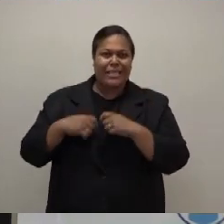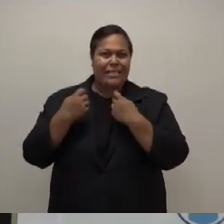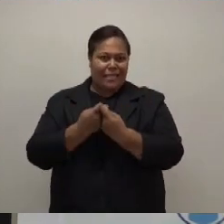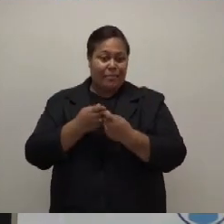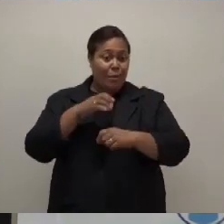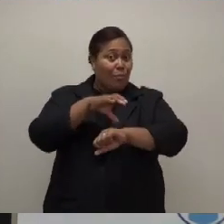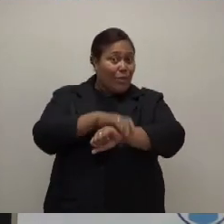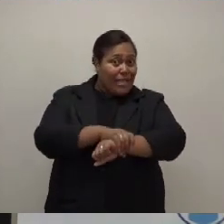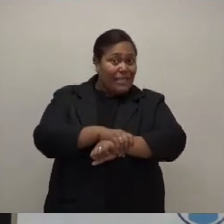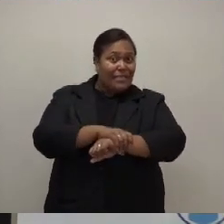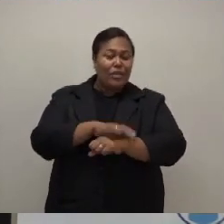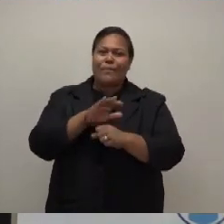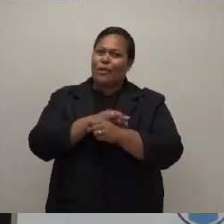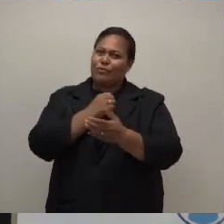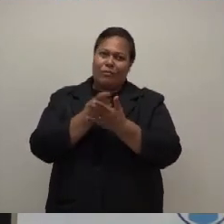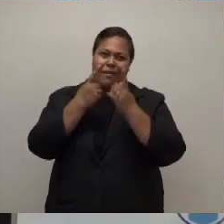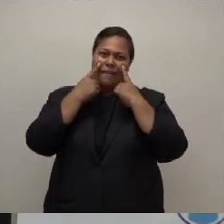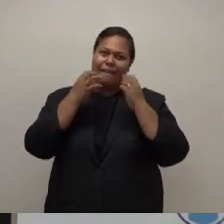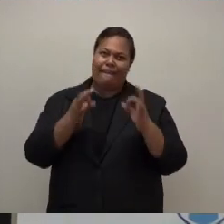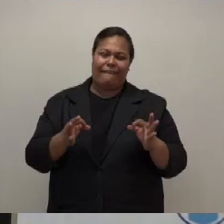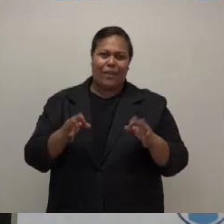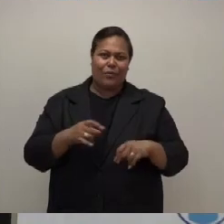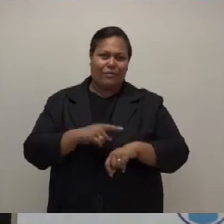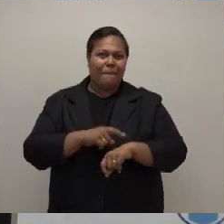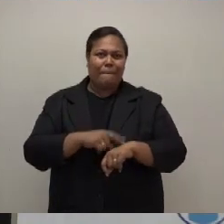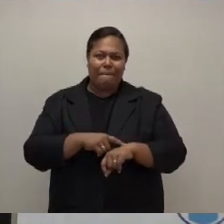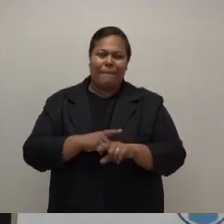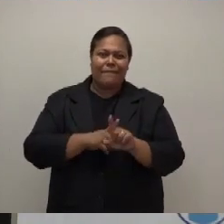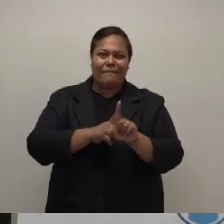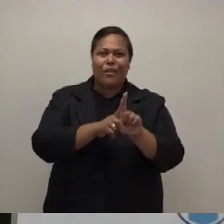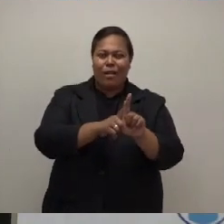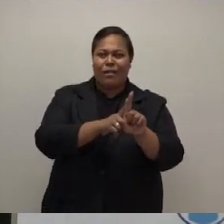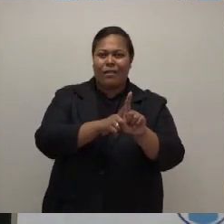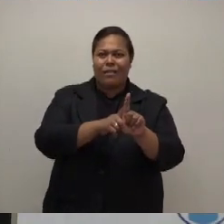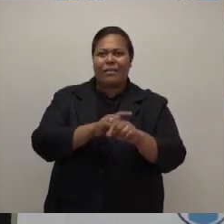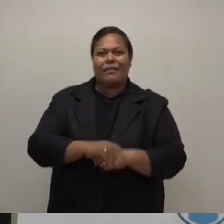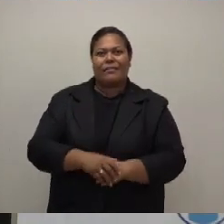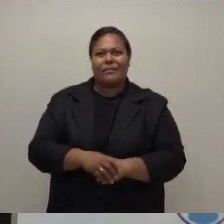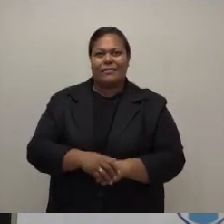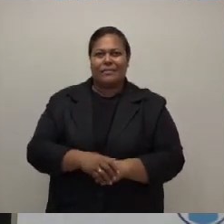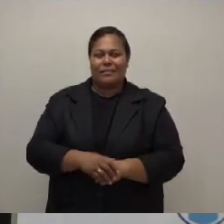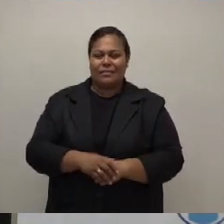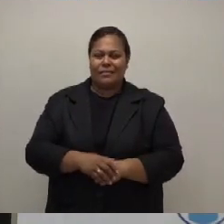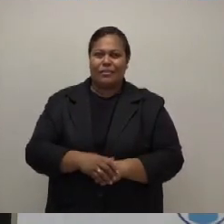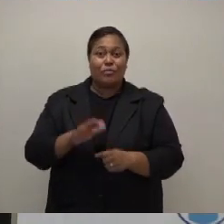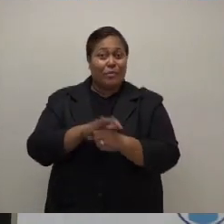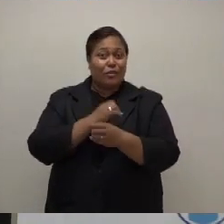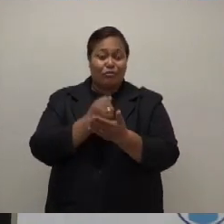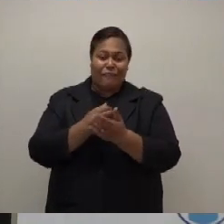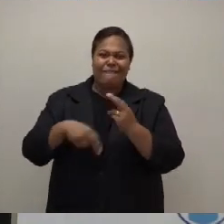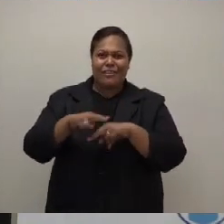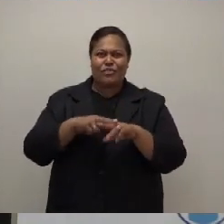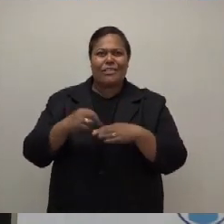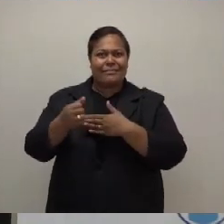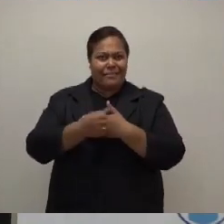police force for enforcing curfew hours and other directives we put in place to keep Fijians safe and healthy.